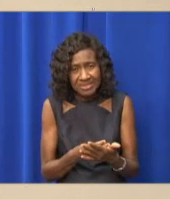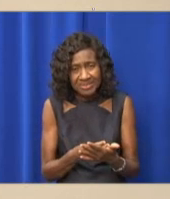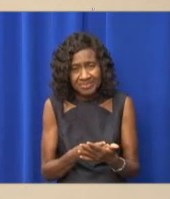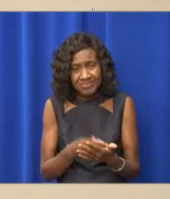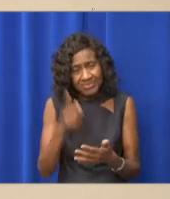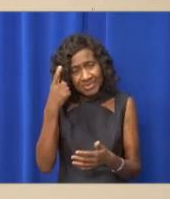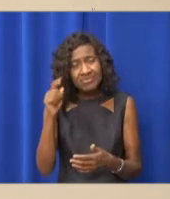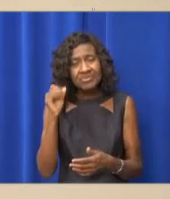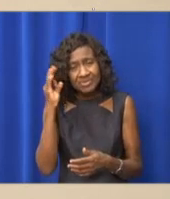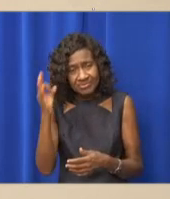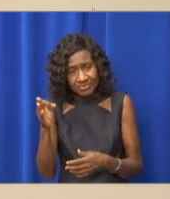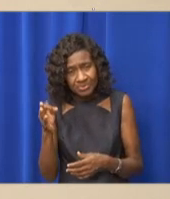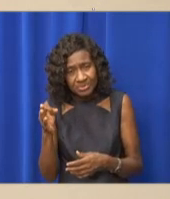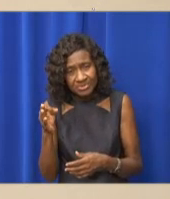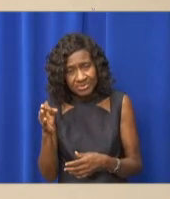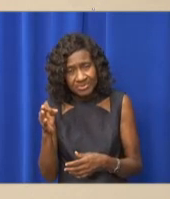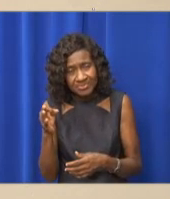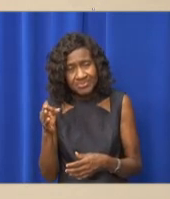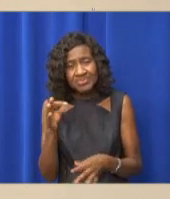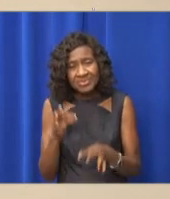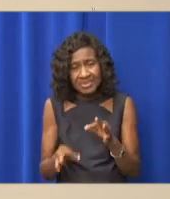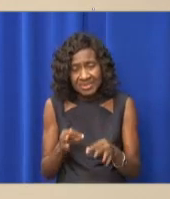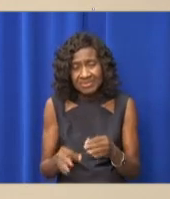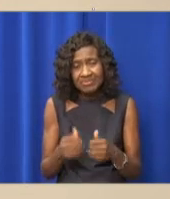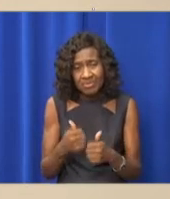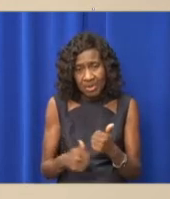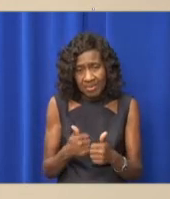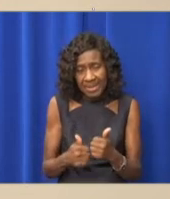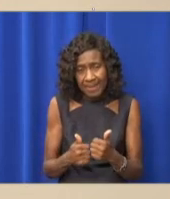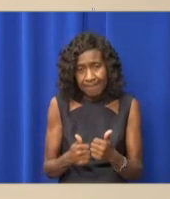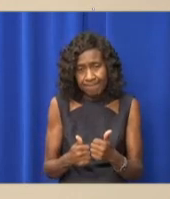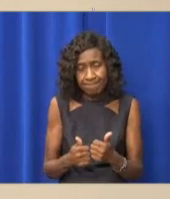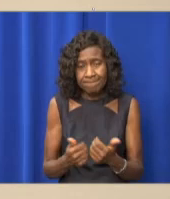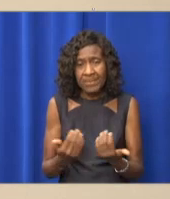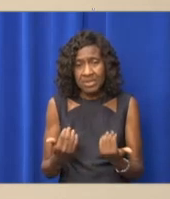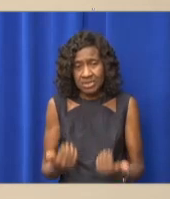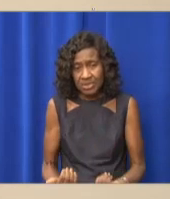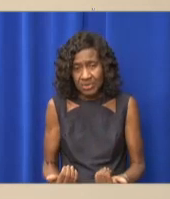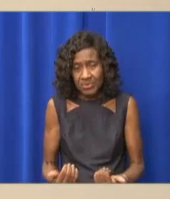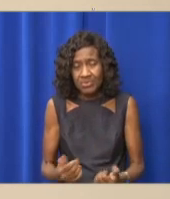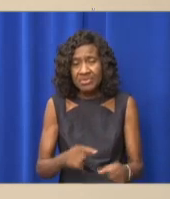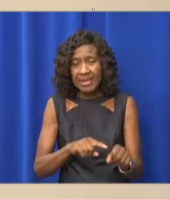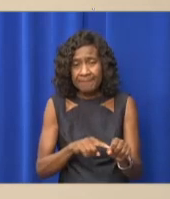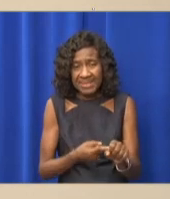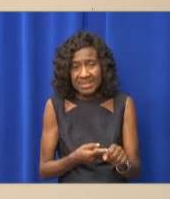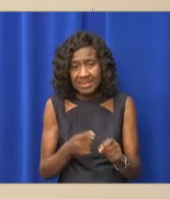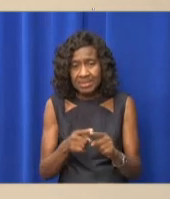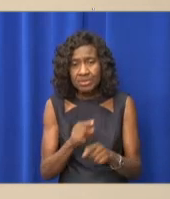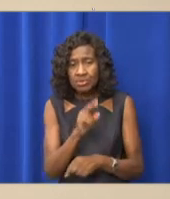we are dipping heavily into now.